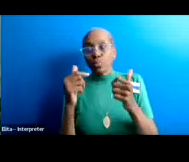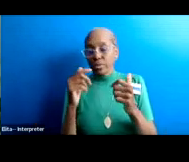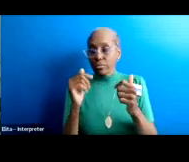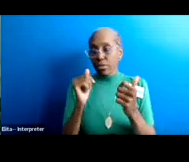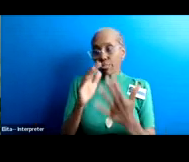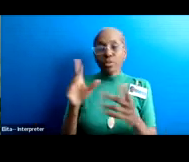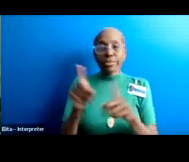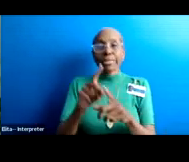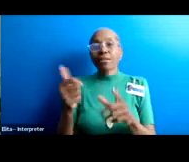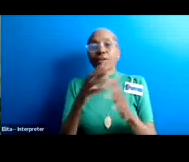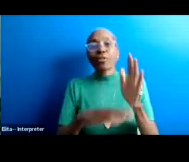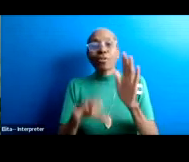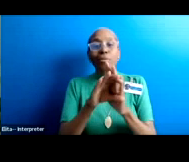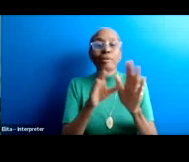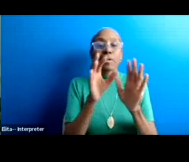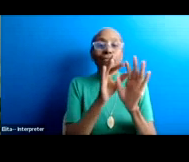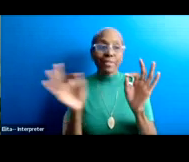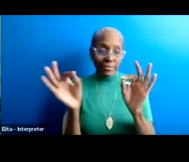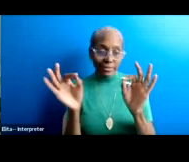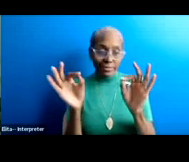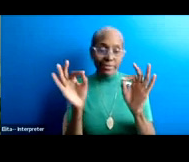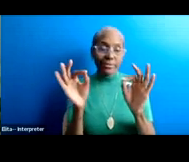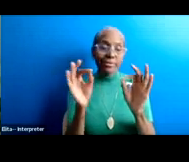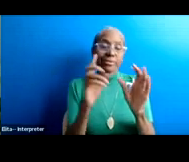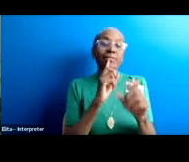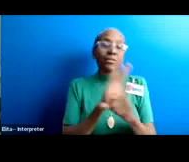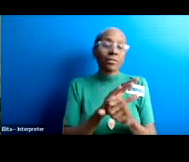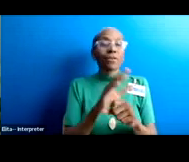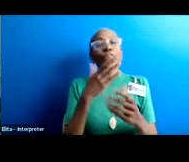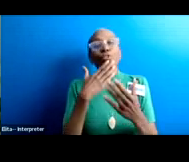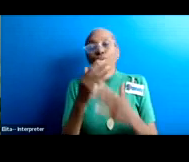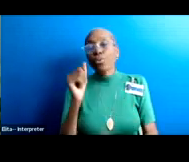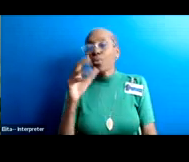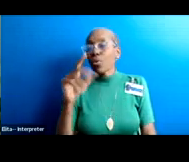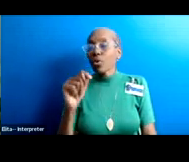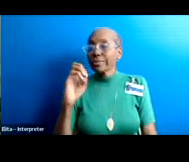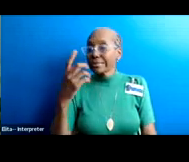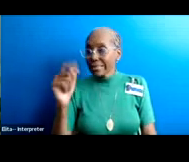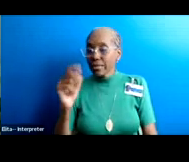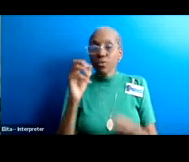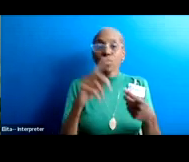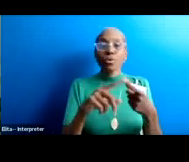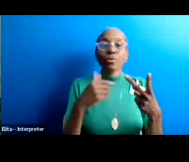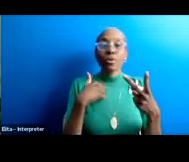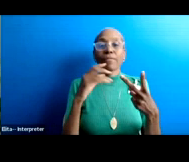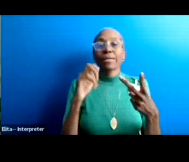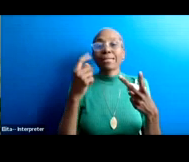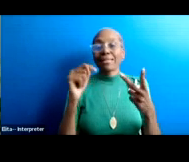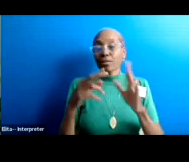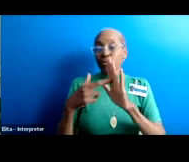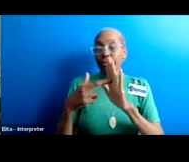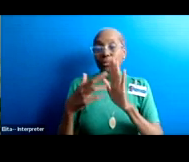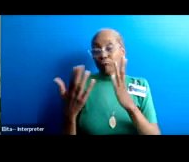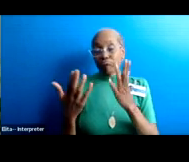just like another image of text, and you would ensure that you have good alternative text, or you have a text